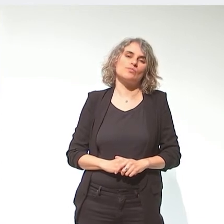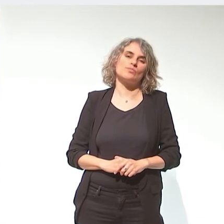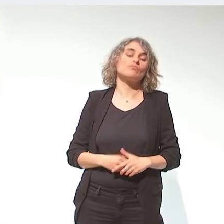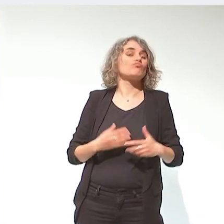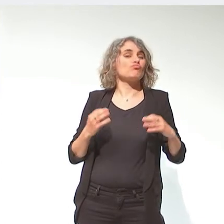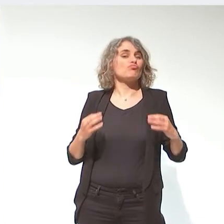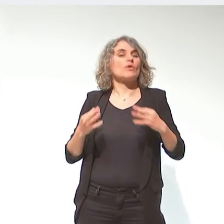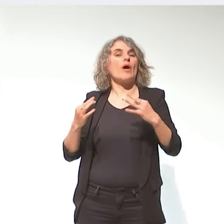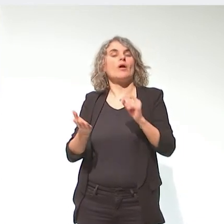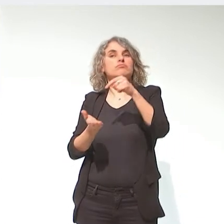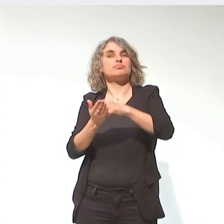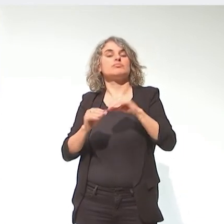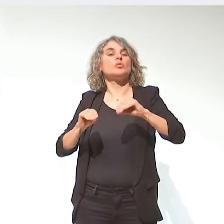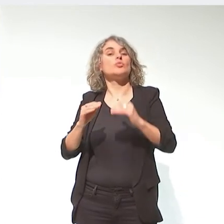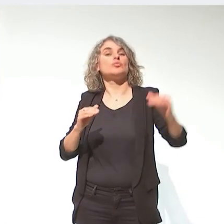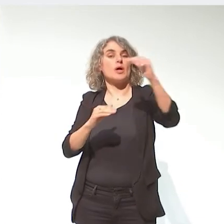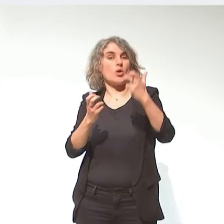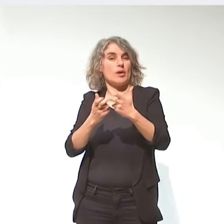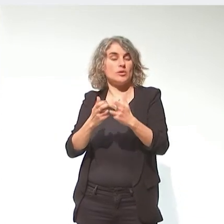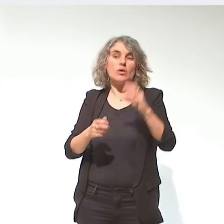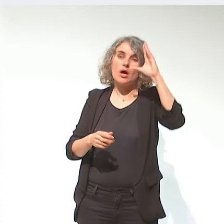in the regular